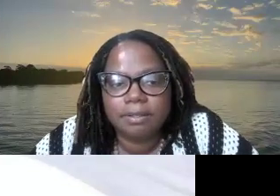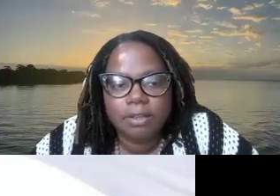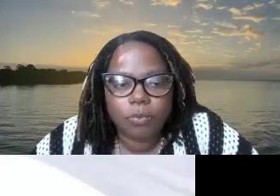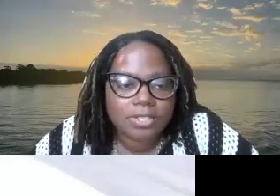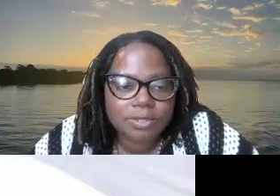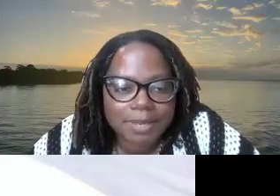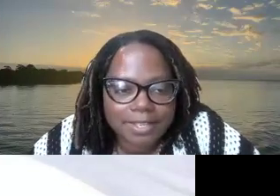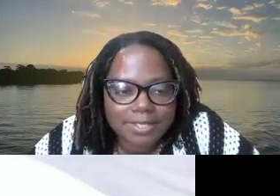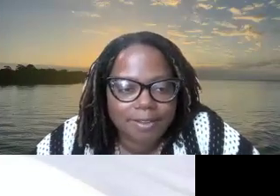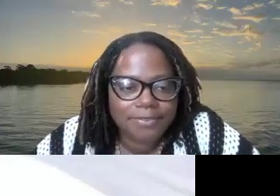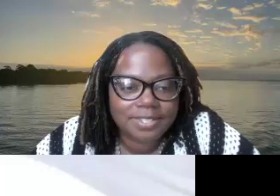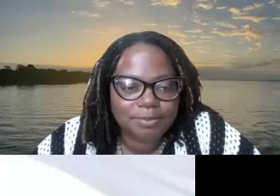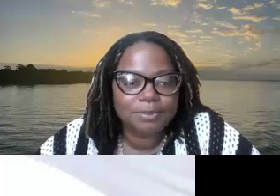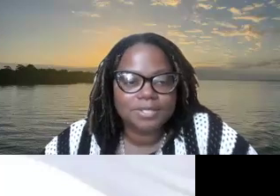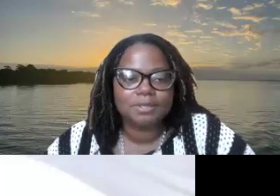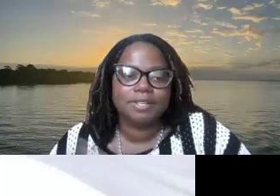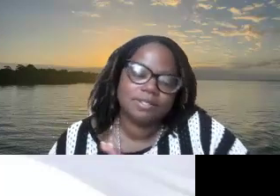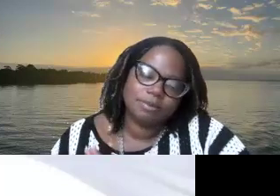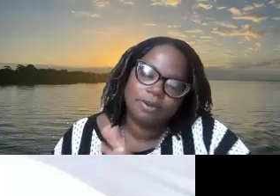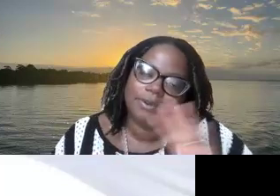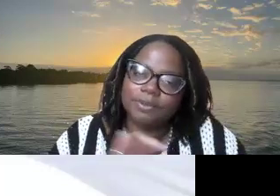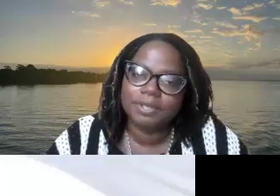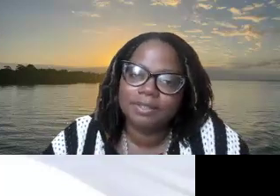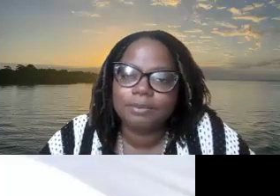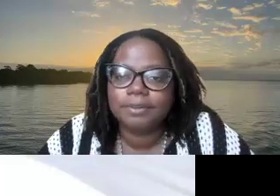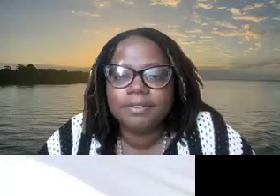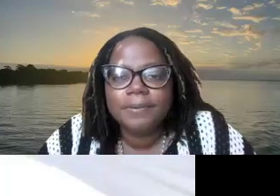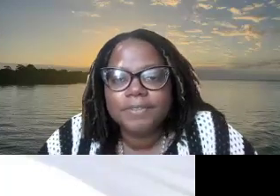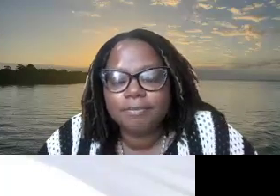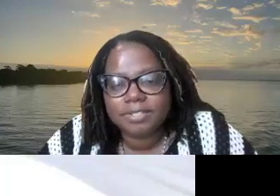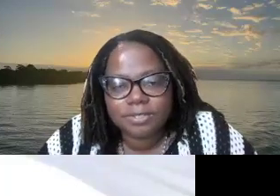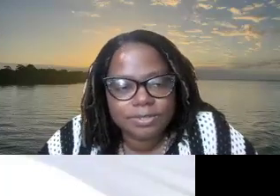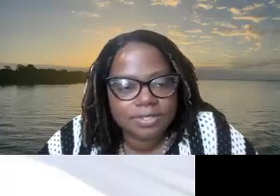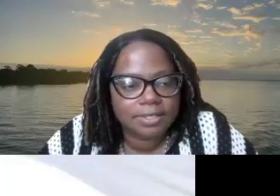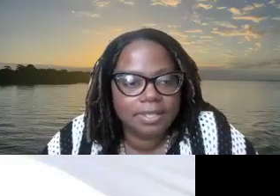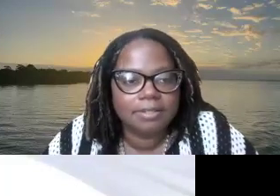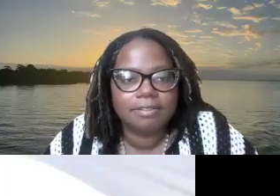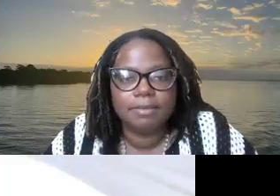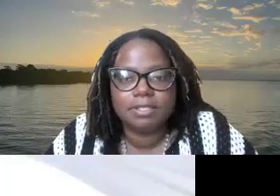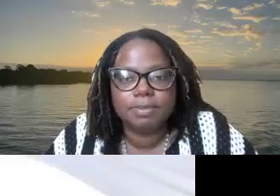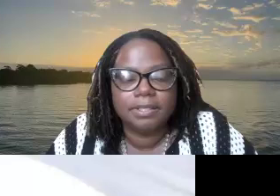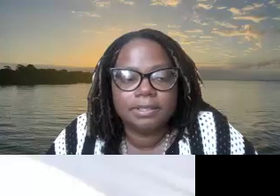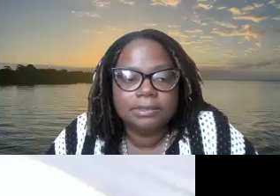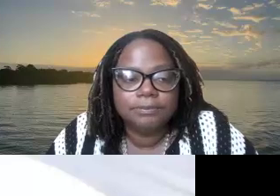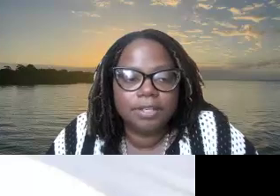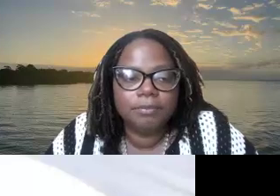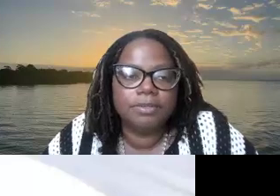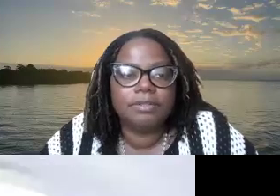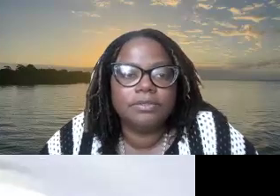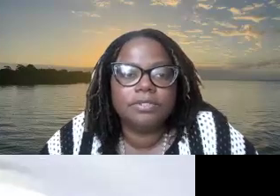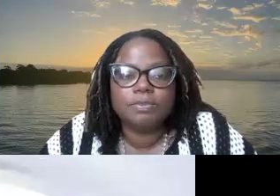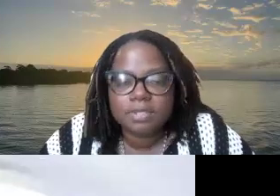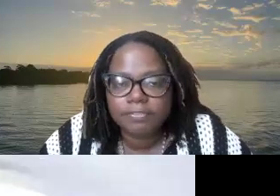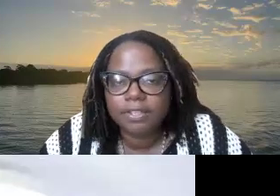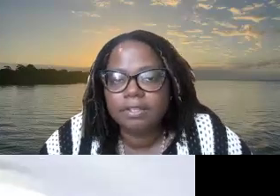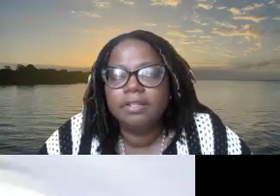located in Western Mass. I often say the real Western Mass because we're all the way in the corner of Massachusetts at the end of the Mass Pike. And we